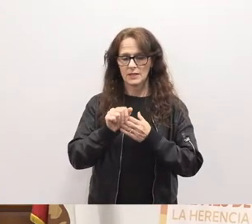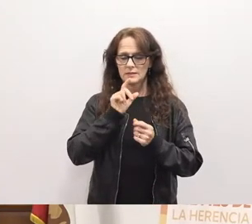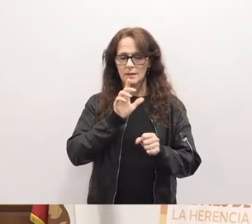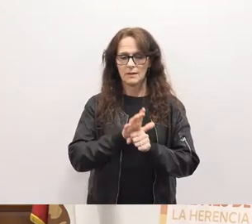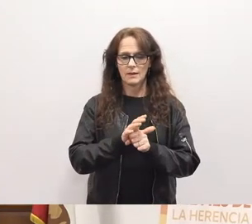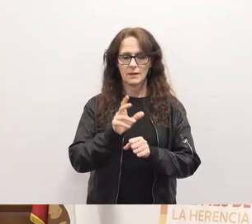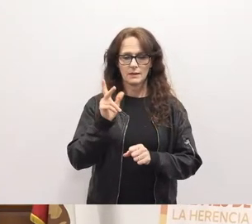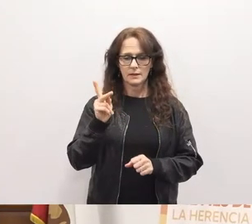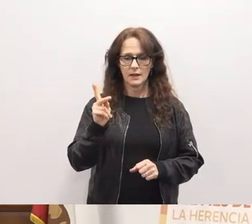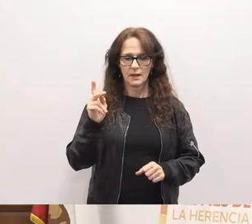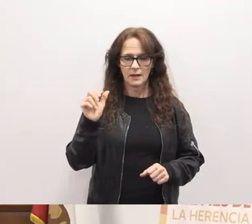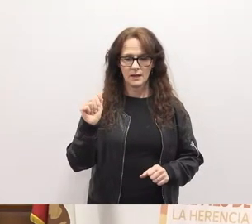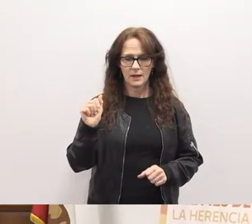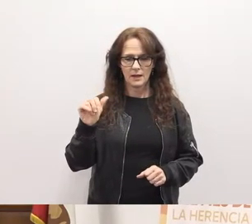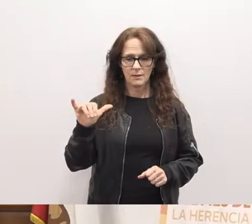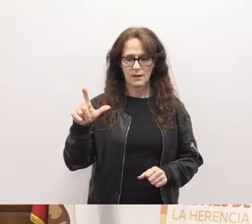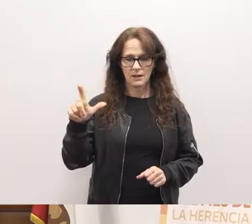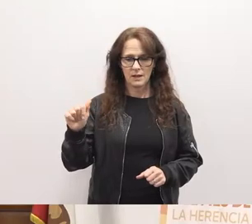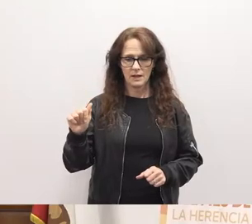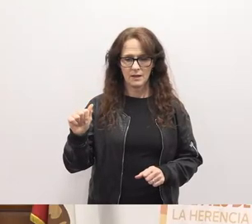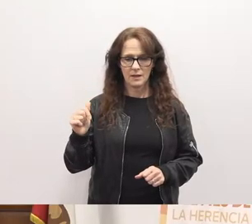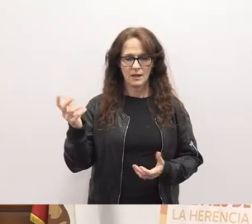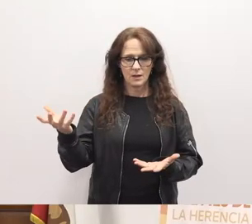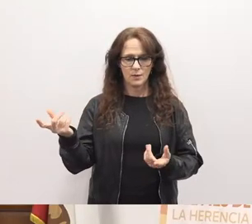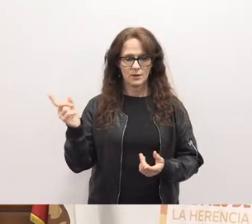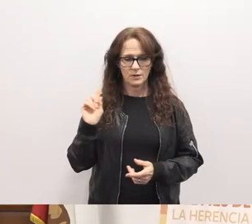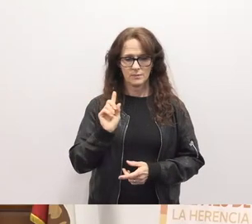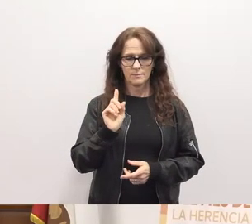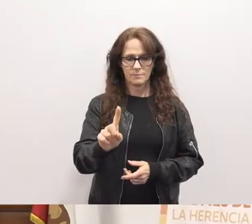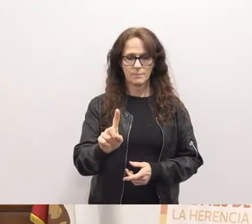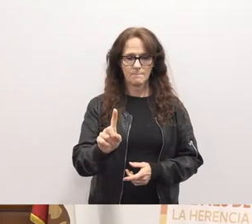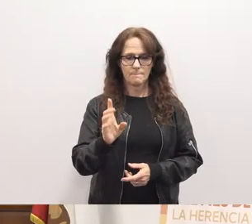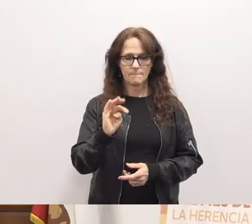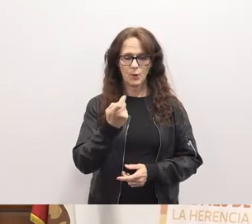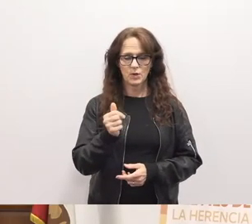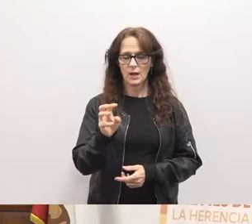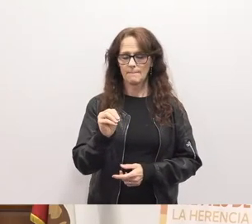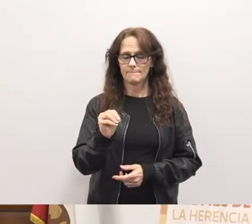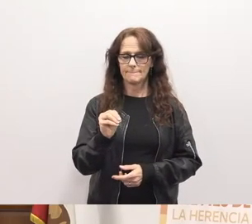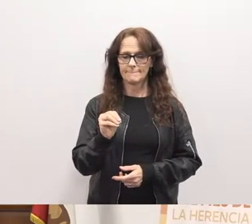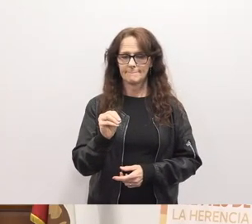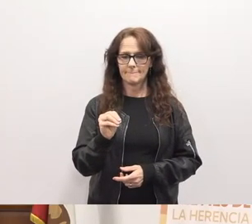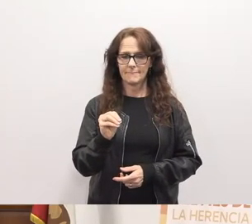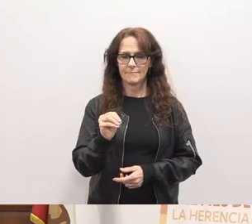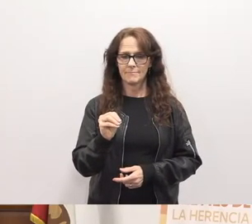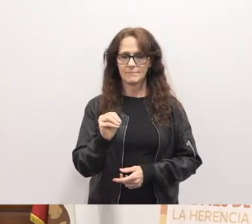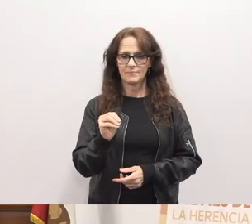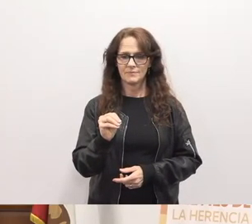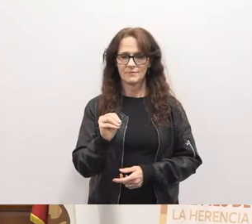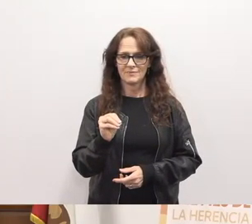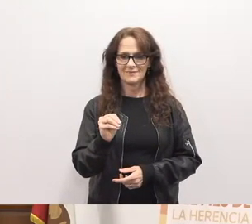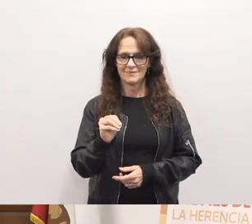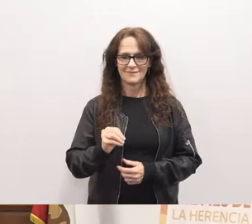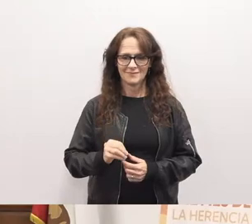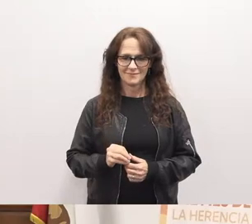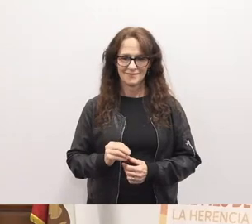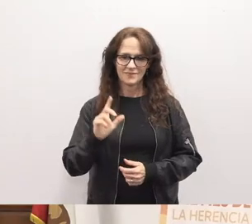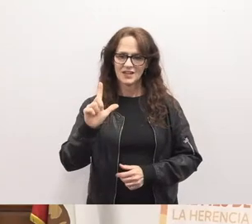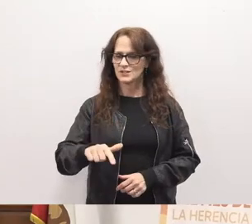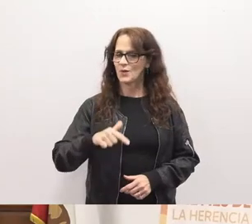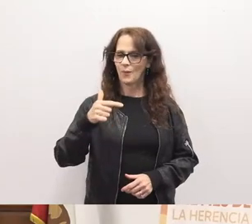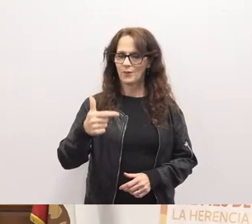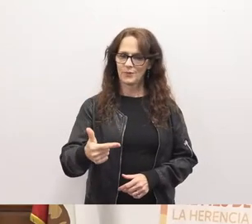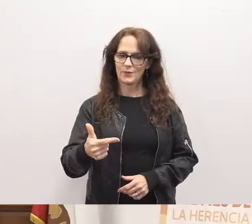Kyla. So, Kyla, I'm going to have you come to the podium, and it is your